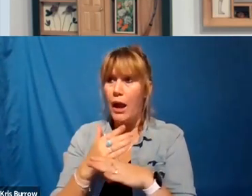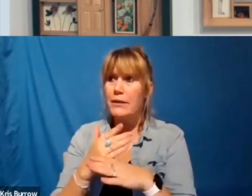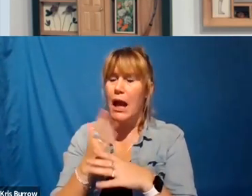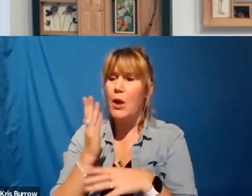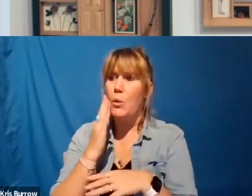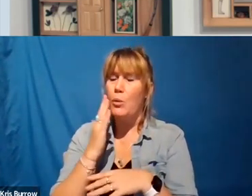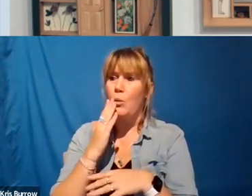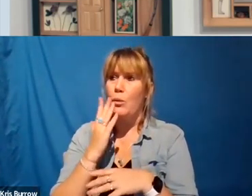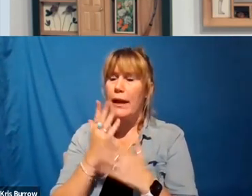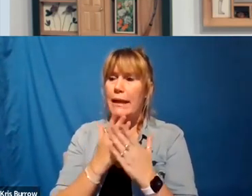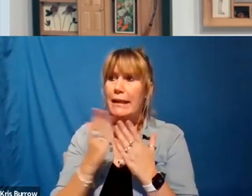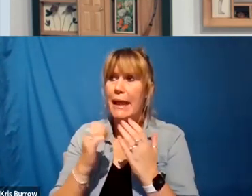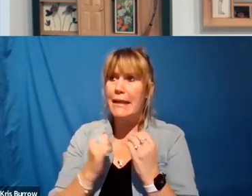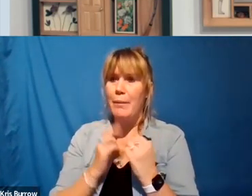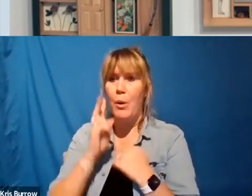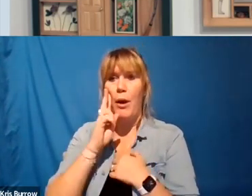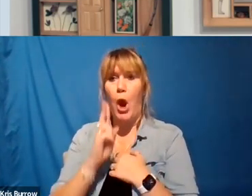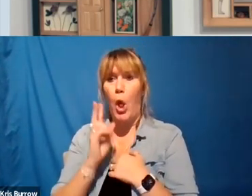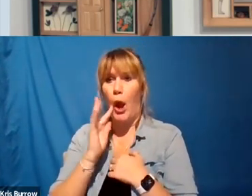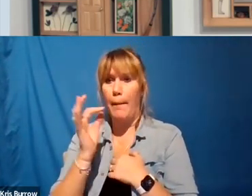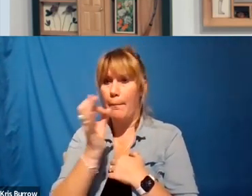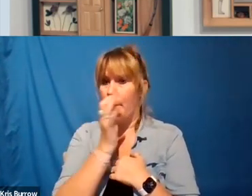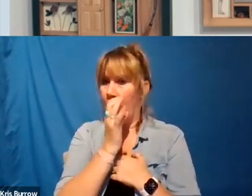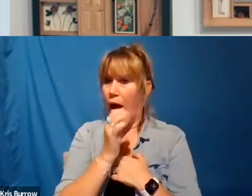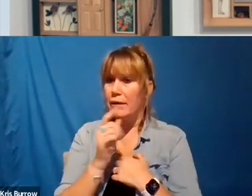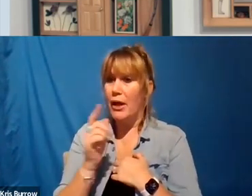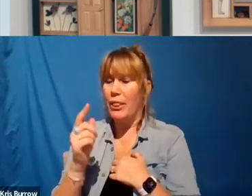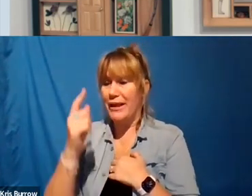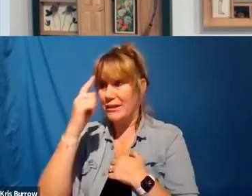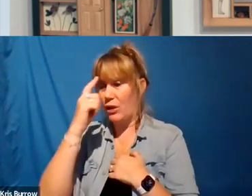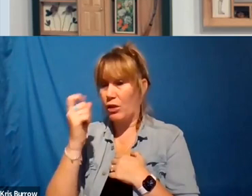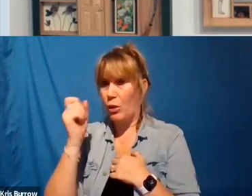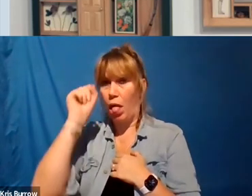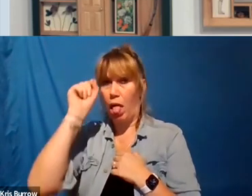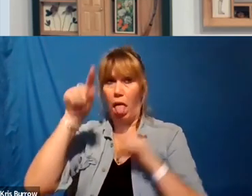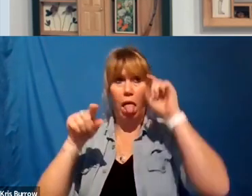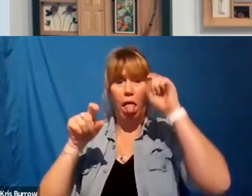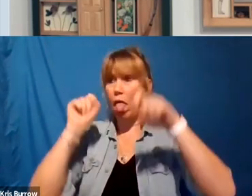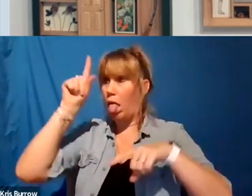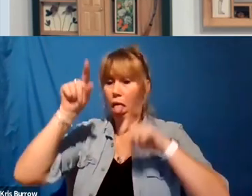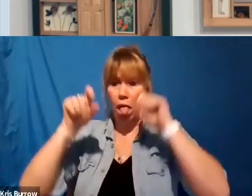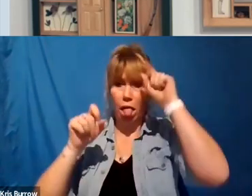look at a plant. These are the thoughts that are like popping up to me.